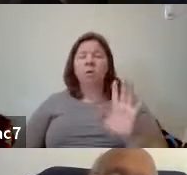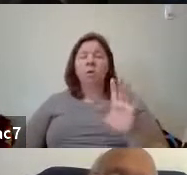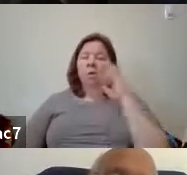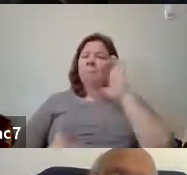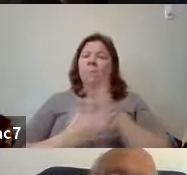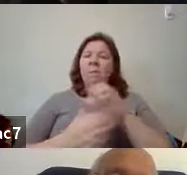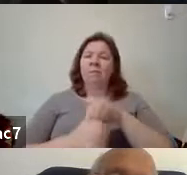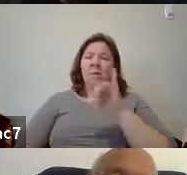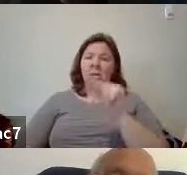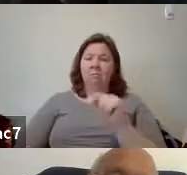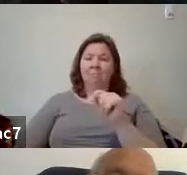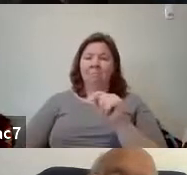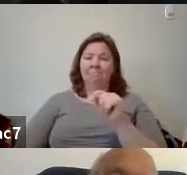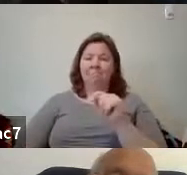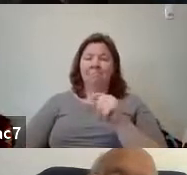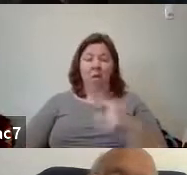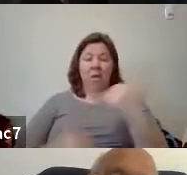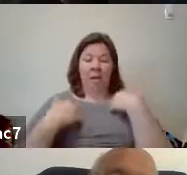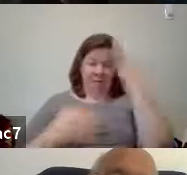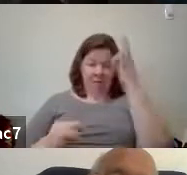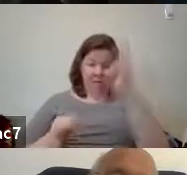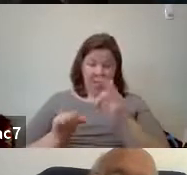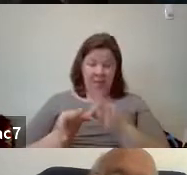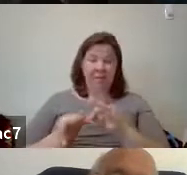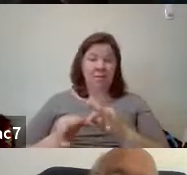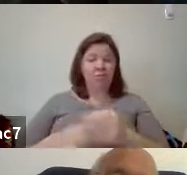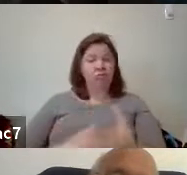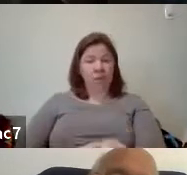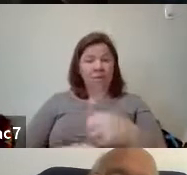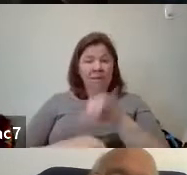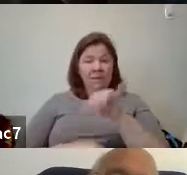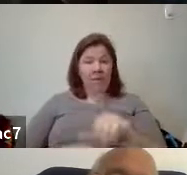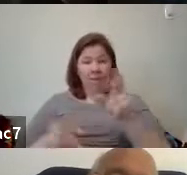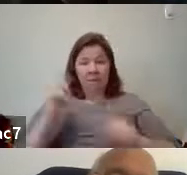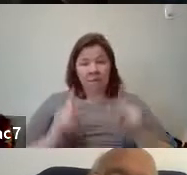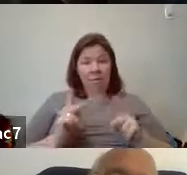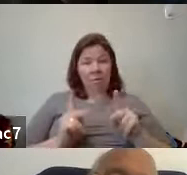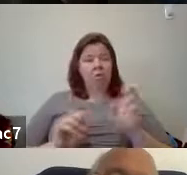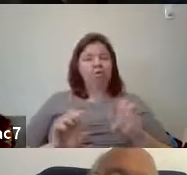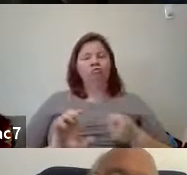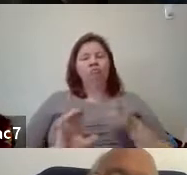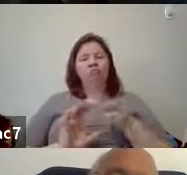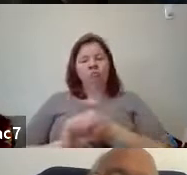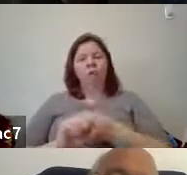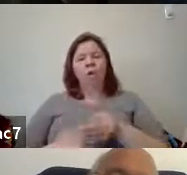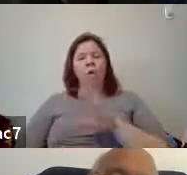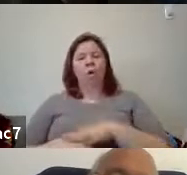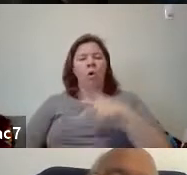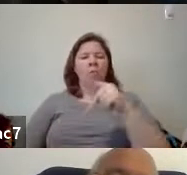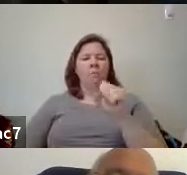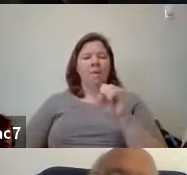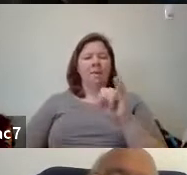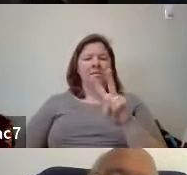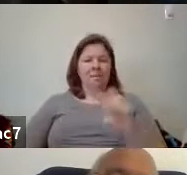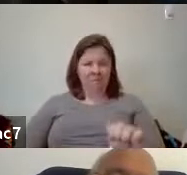it. And so if you have faith and trust in those people, then you should join ONPASSIVE. There's a